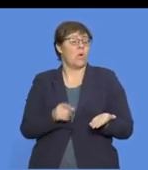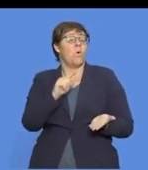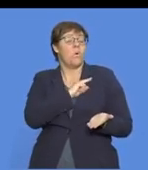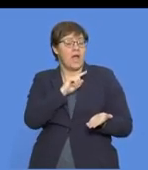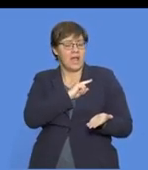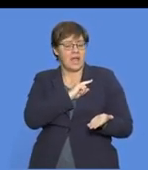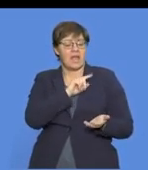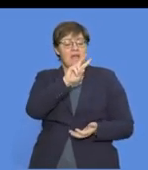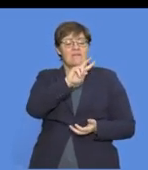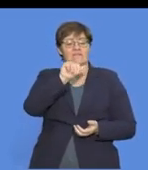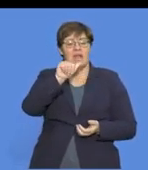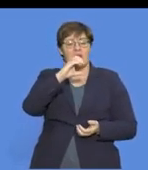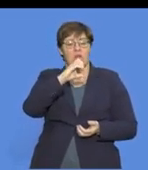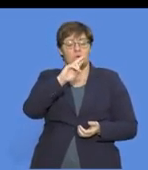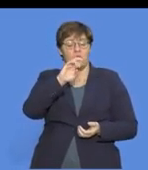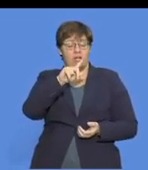vacuole,